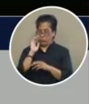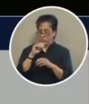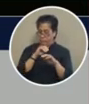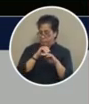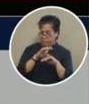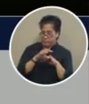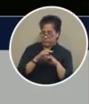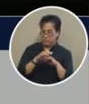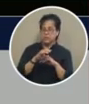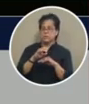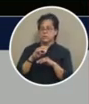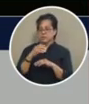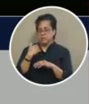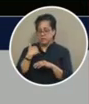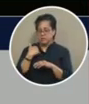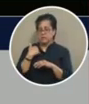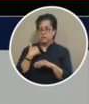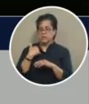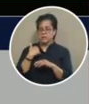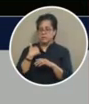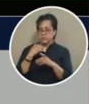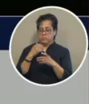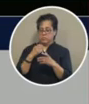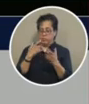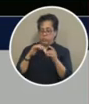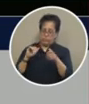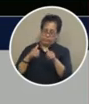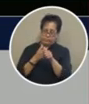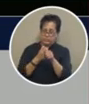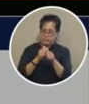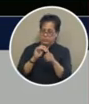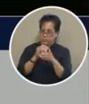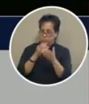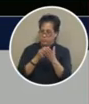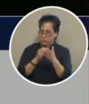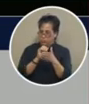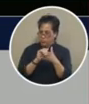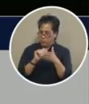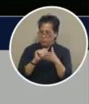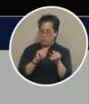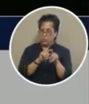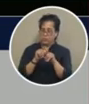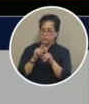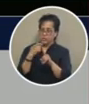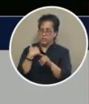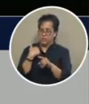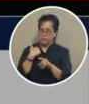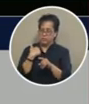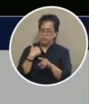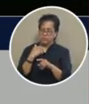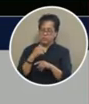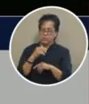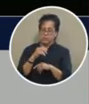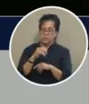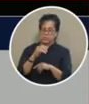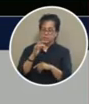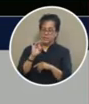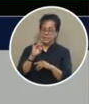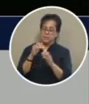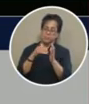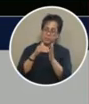So we have made up those dollars, and then also have placed almost over $18